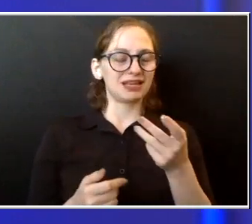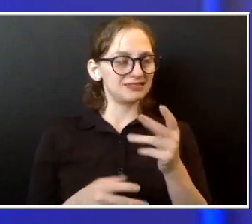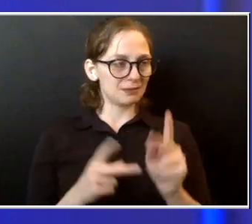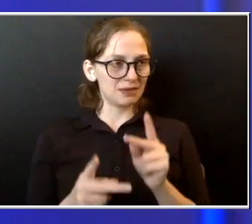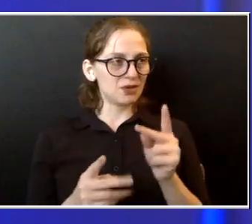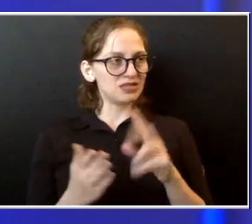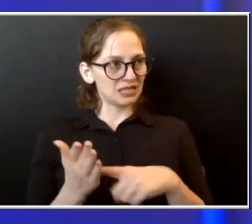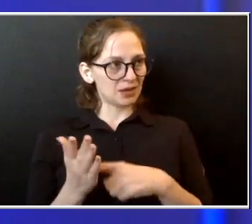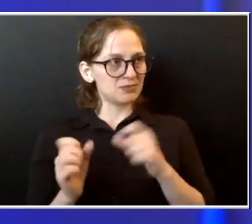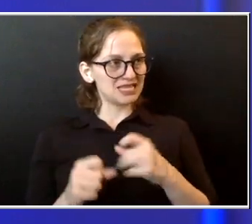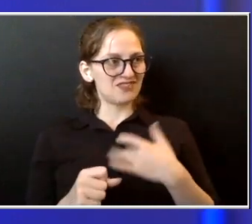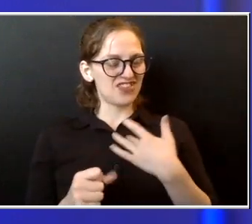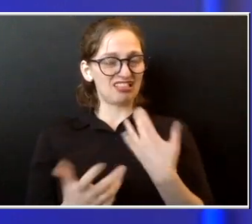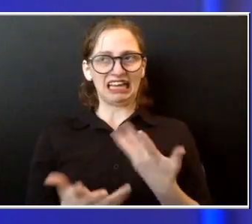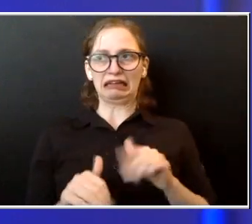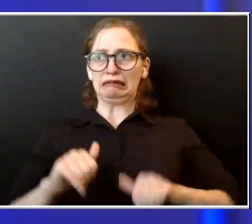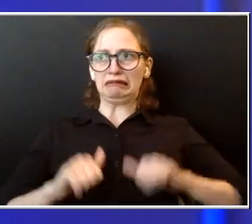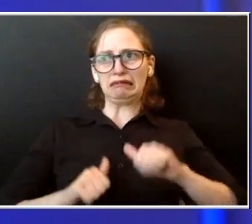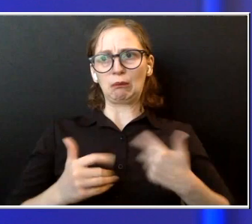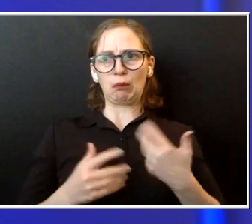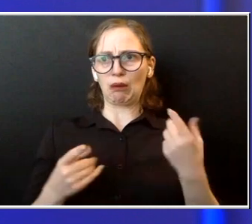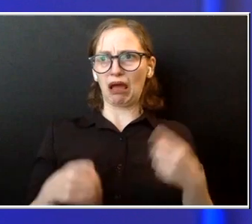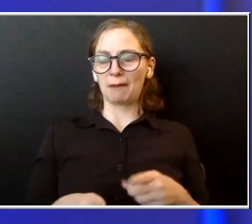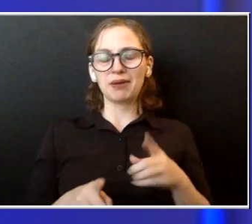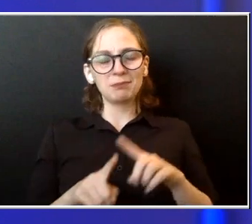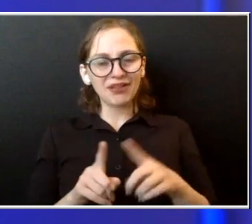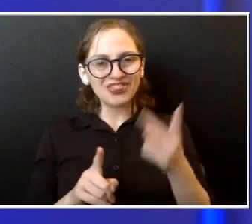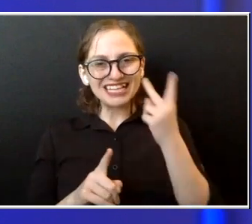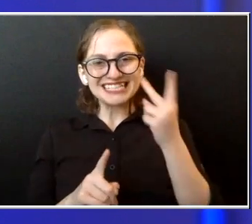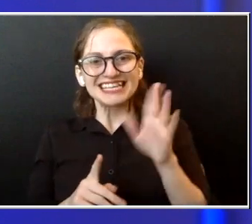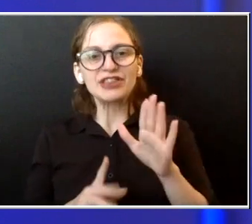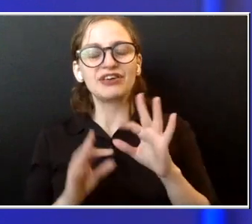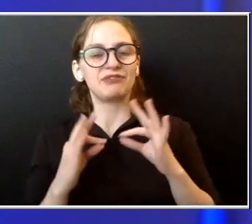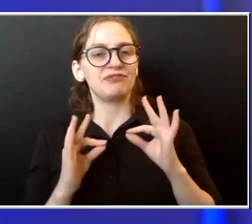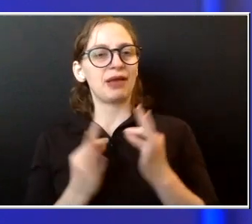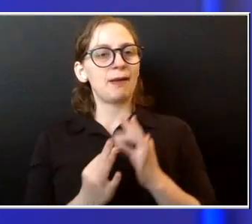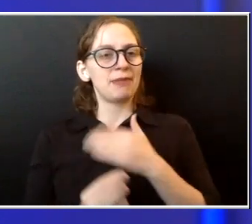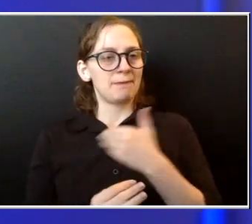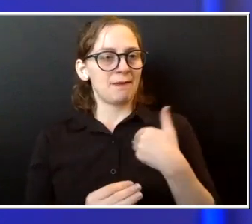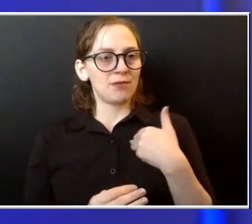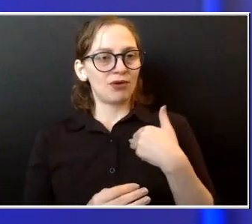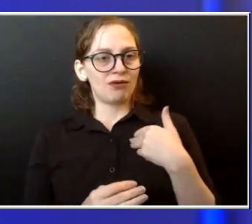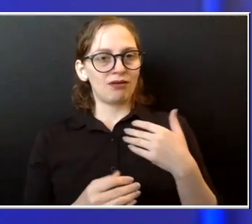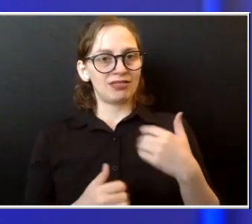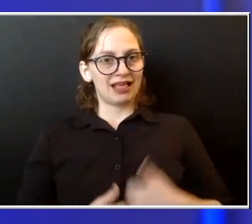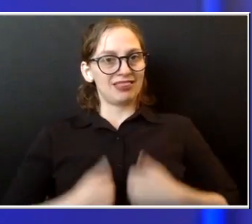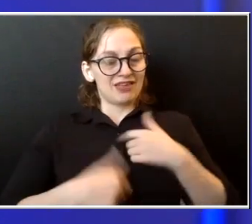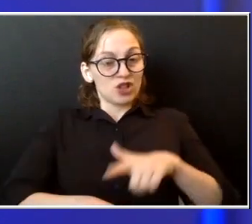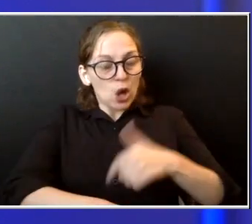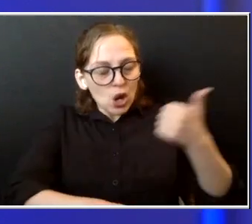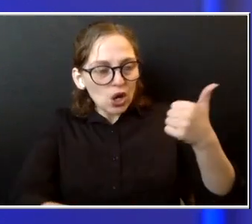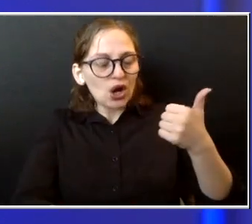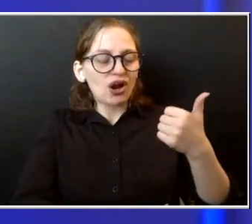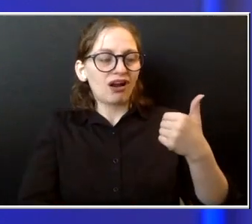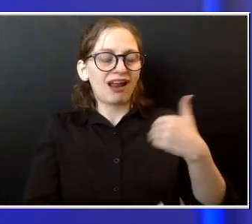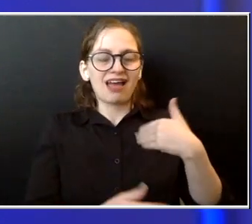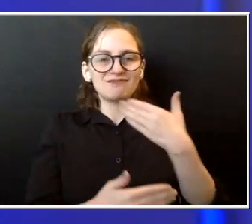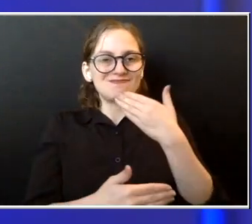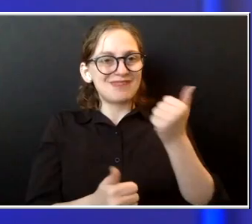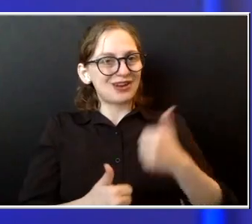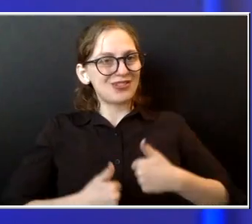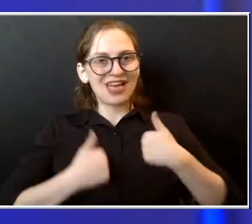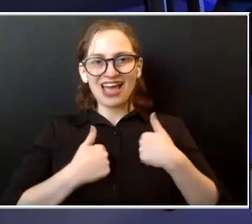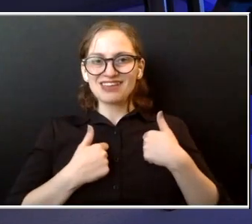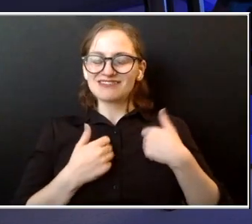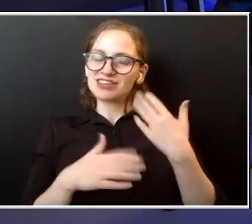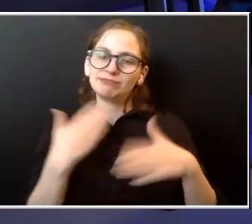around for the grandkids. Those are the reasons why. And there's people sometimes are afraid to take a kidney, but it's the outcomes are so much better.